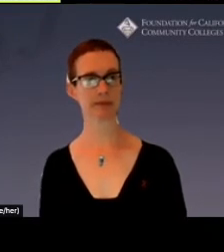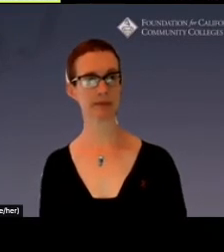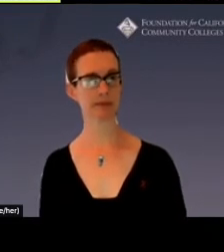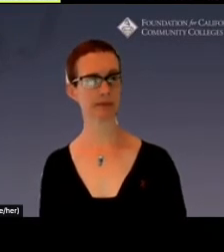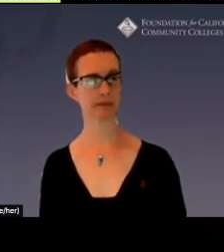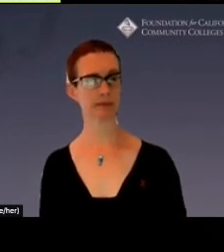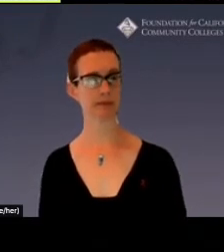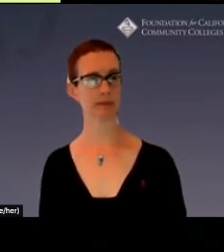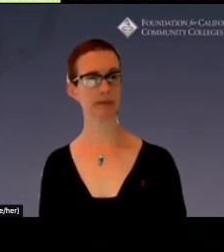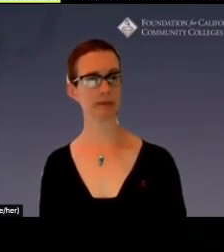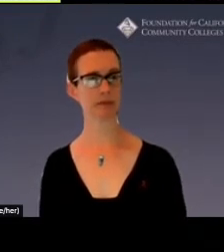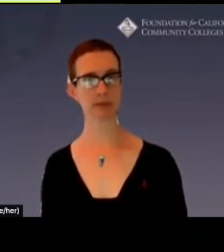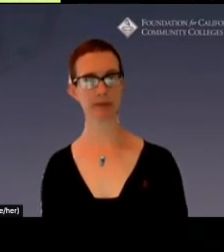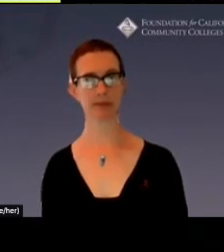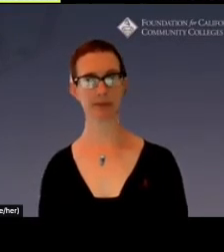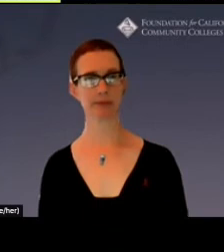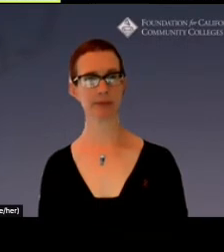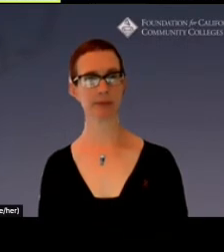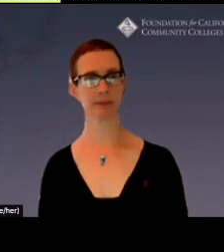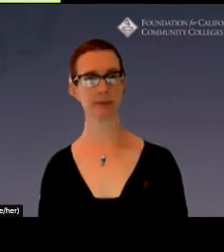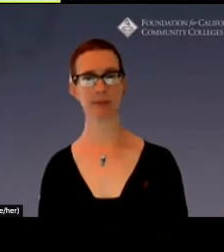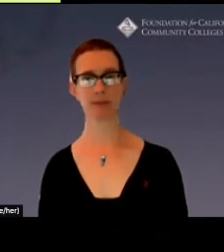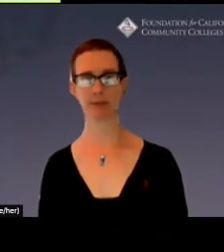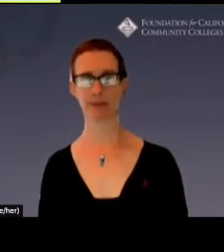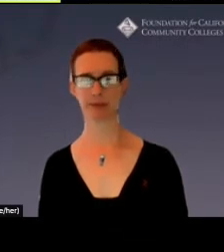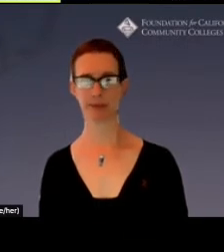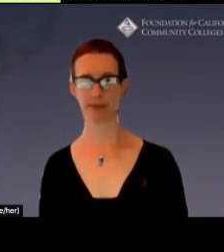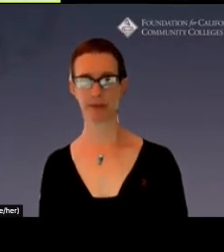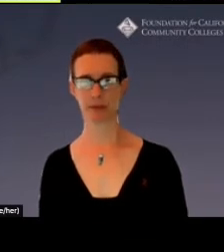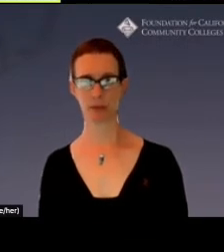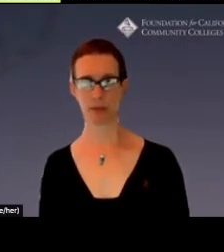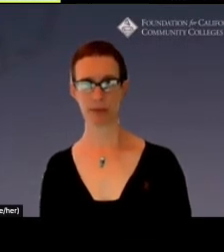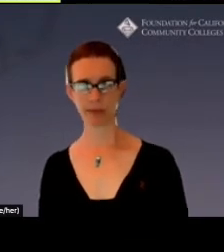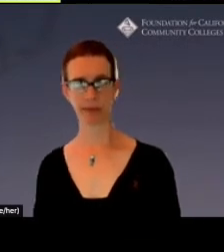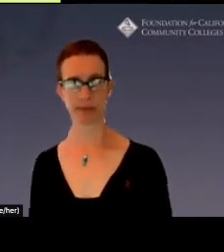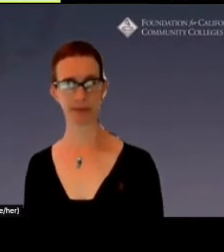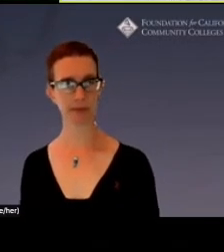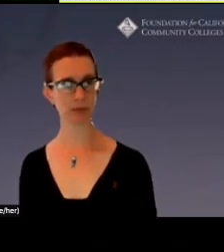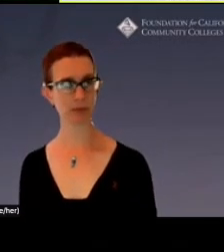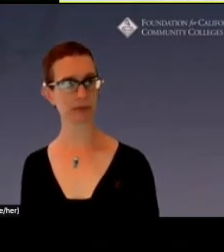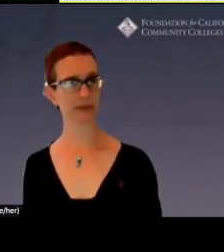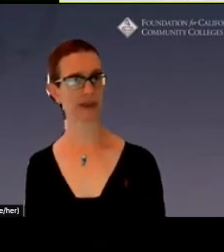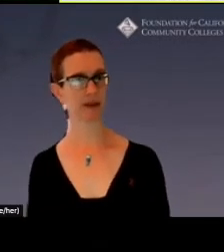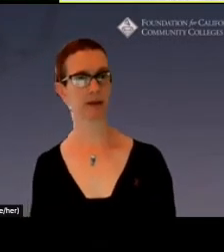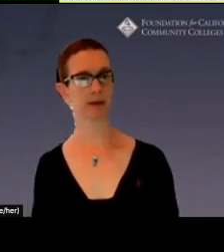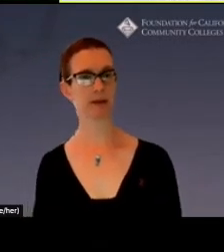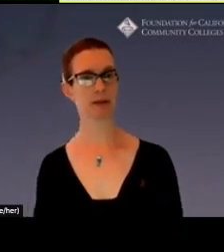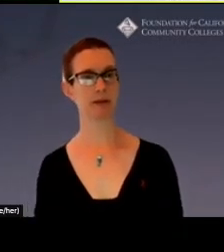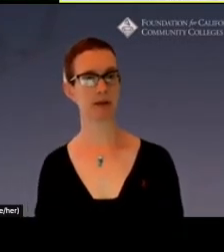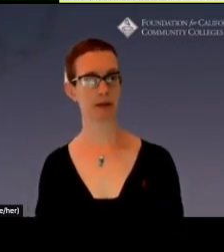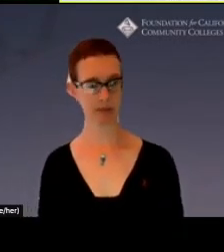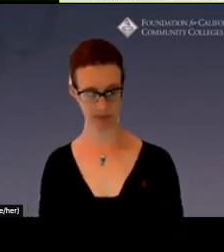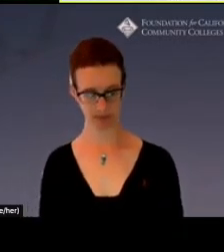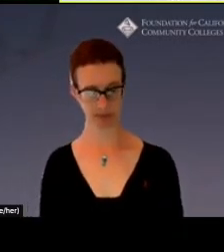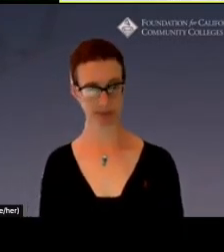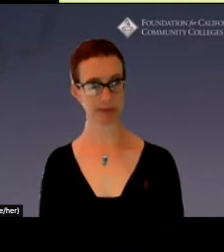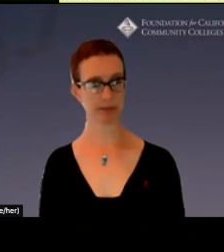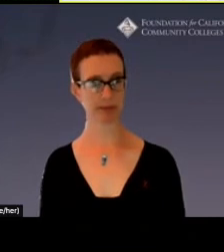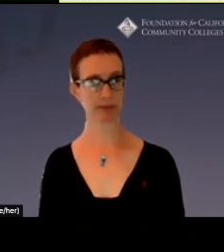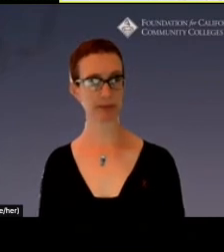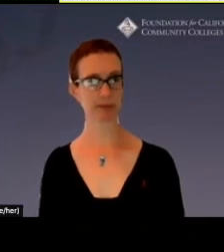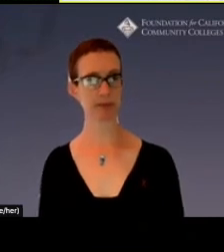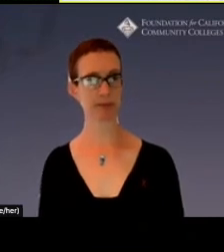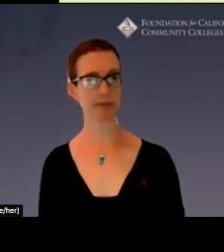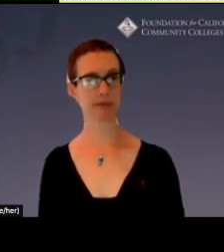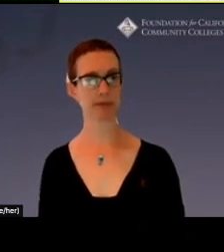Mm-hmm. looks like, can the UC